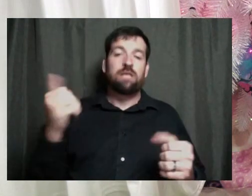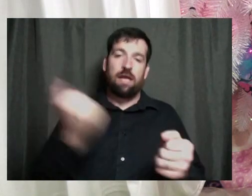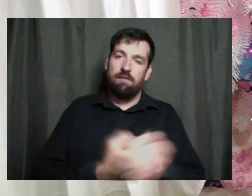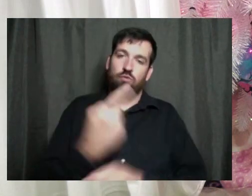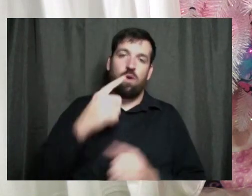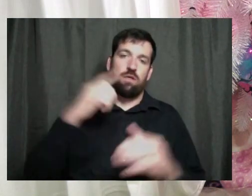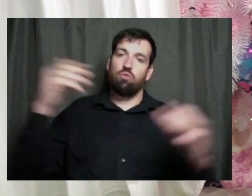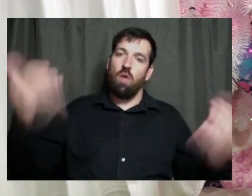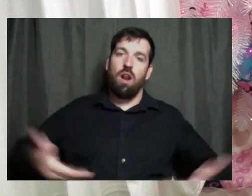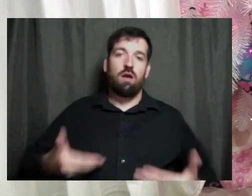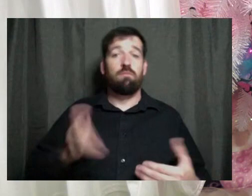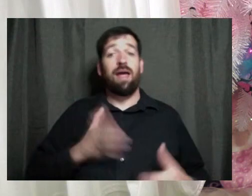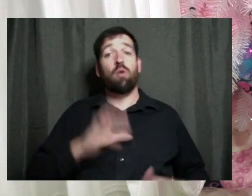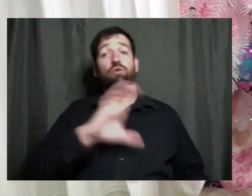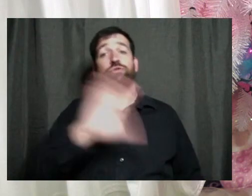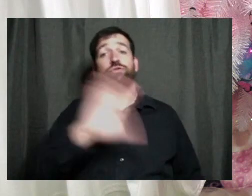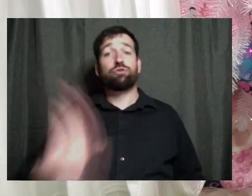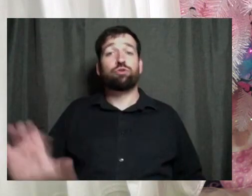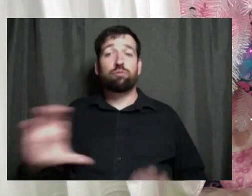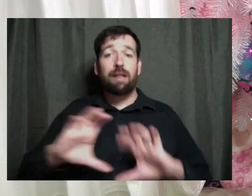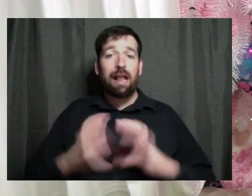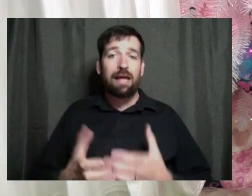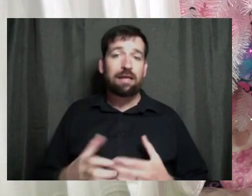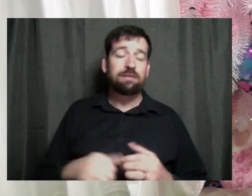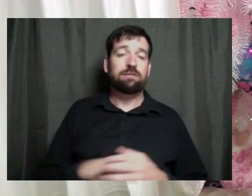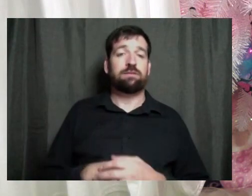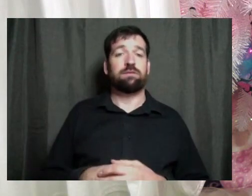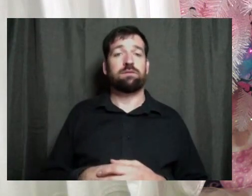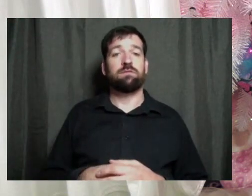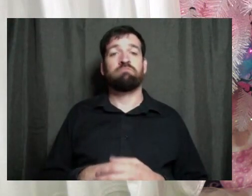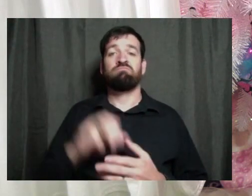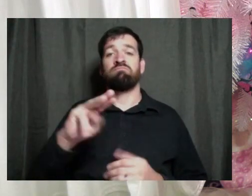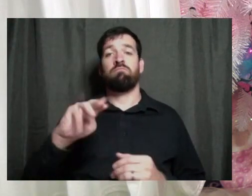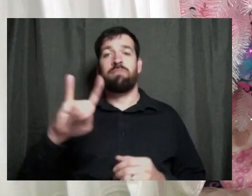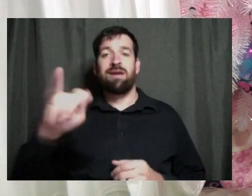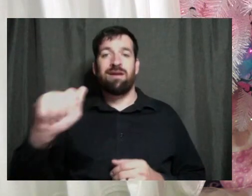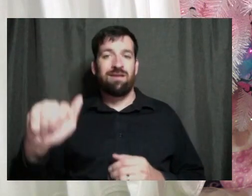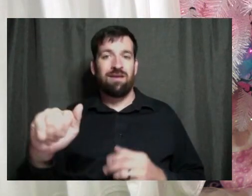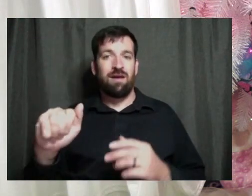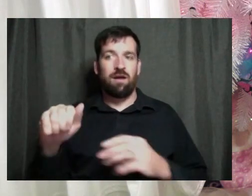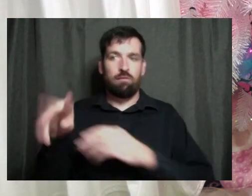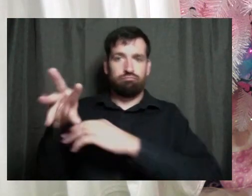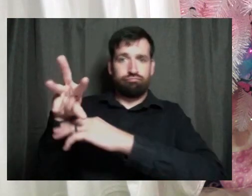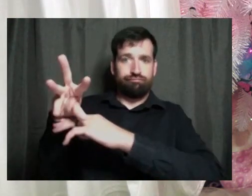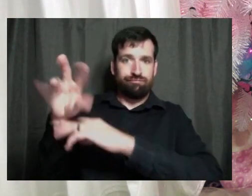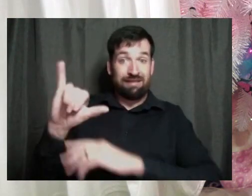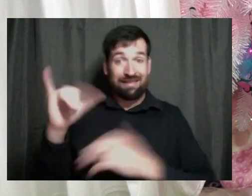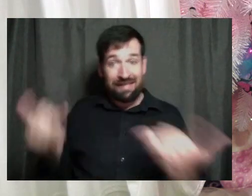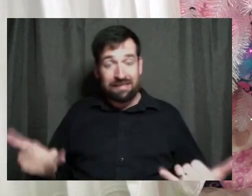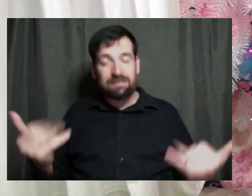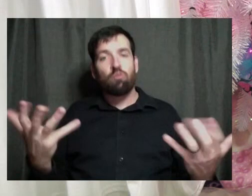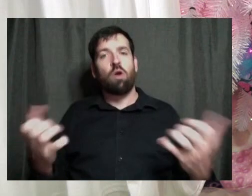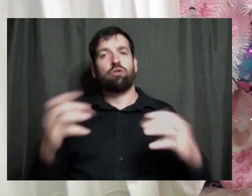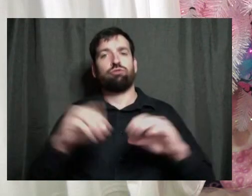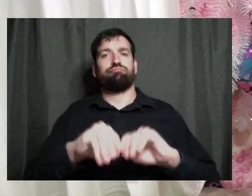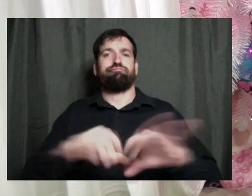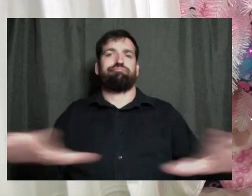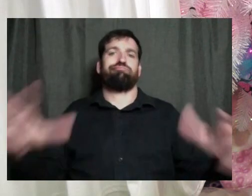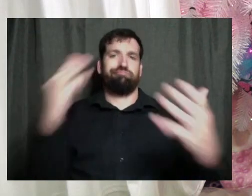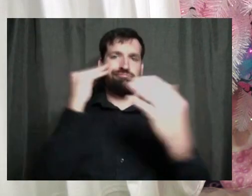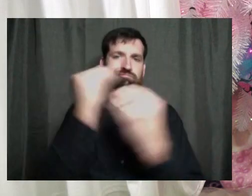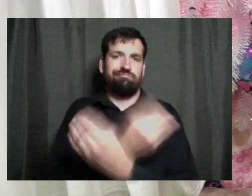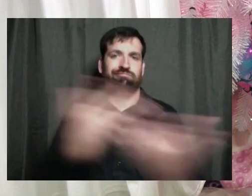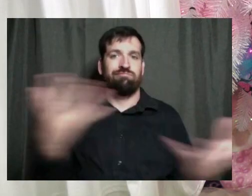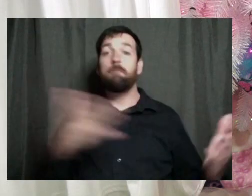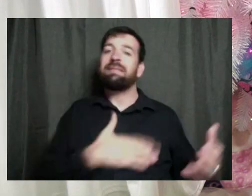Zoom classes or through media spots like this. We want to get out to the community to come. Please let us